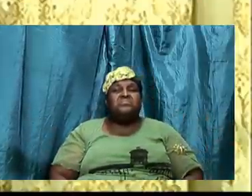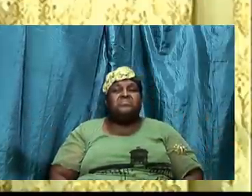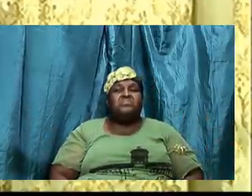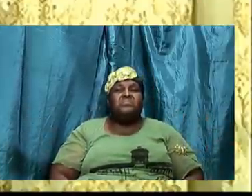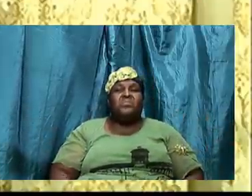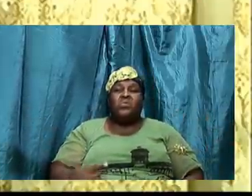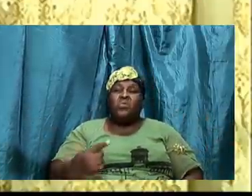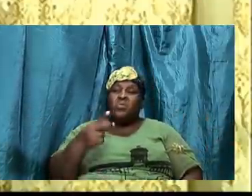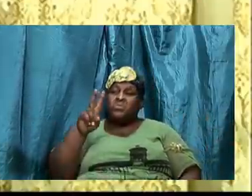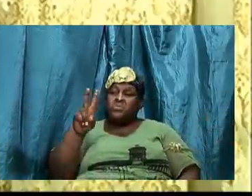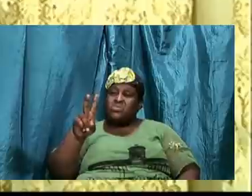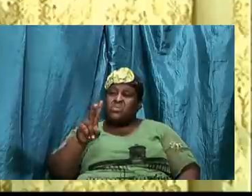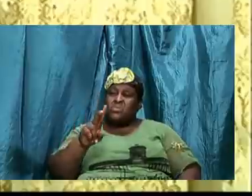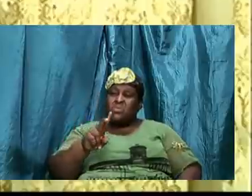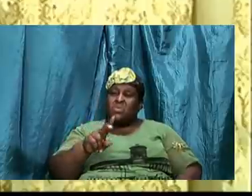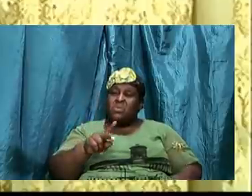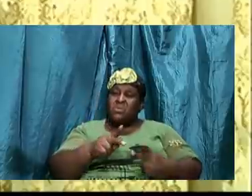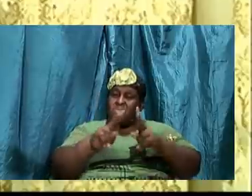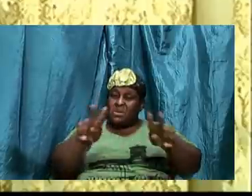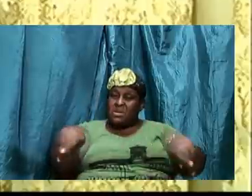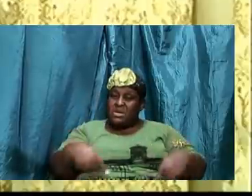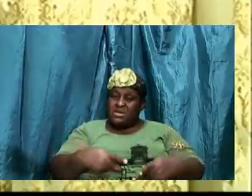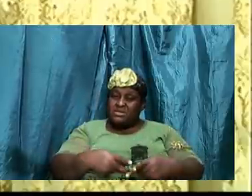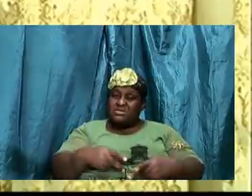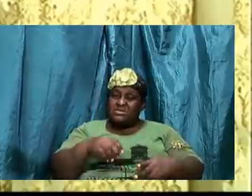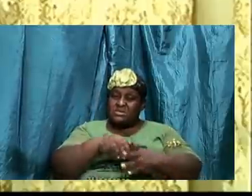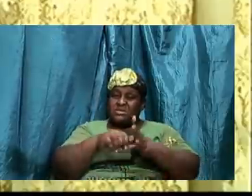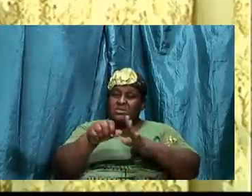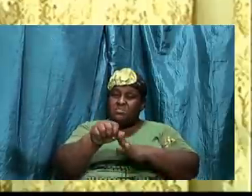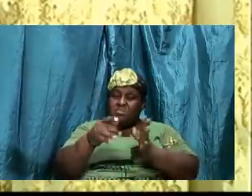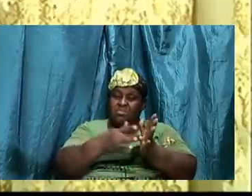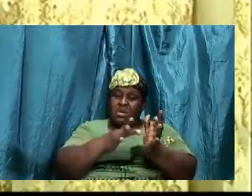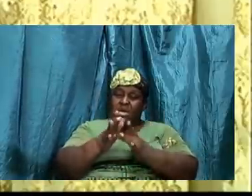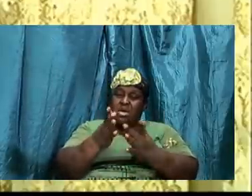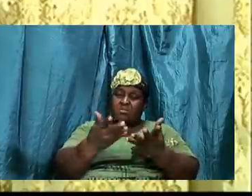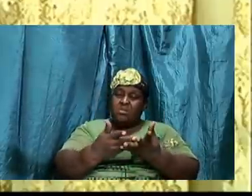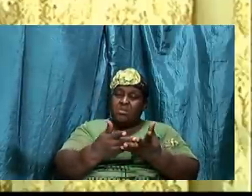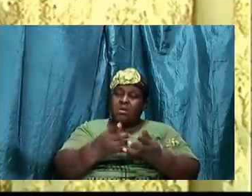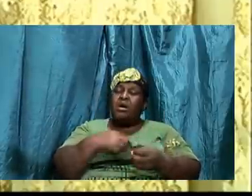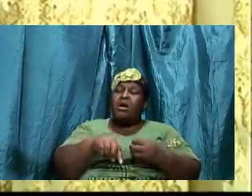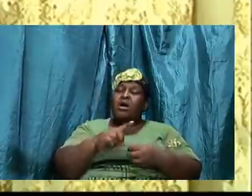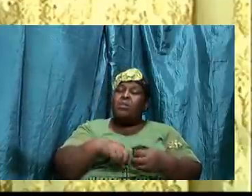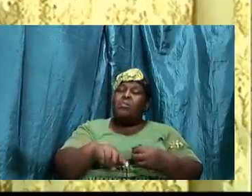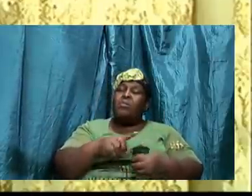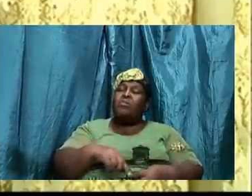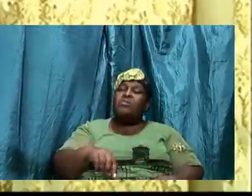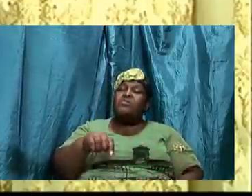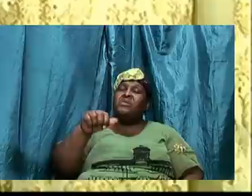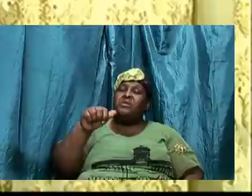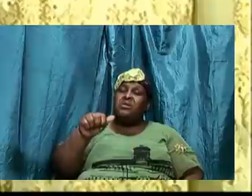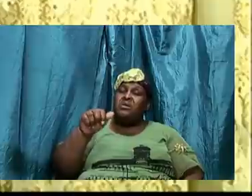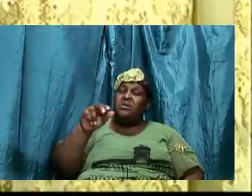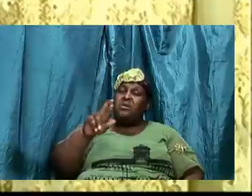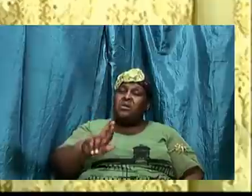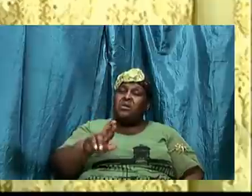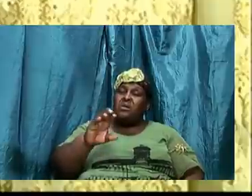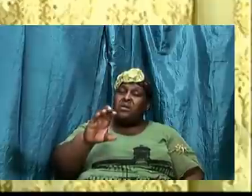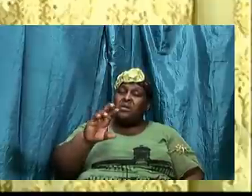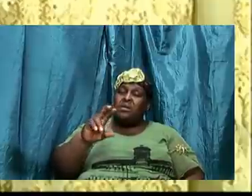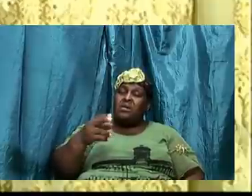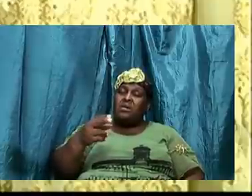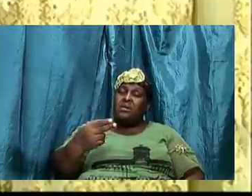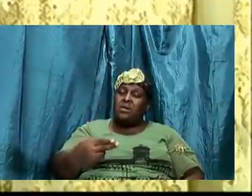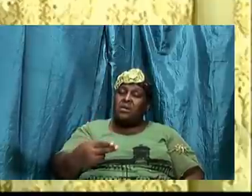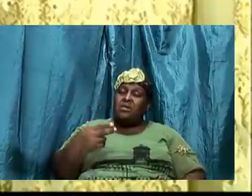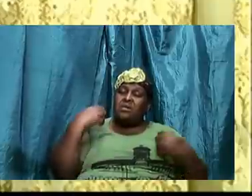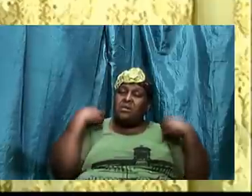Only two places in scripture mention about the archangel, and this is, first of all, 1